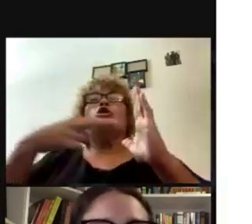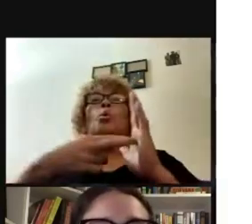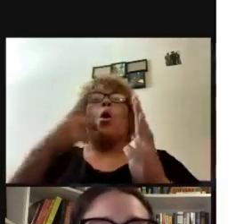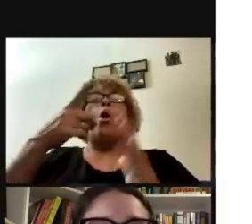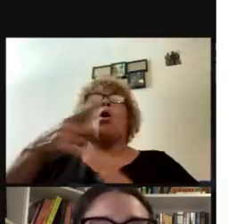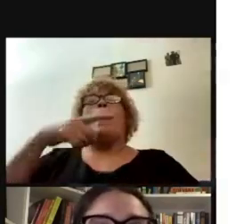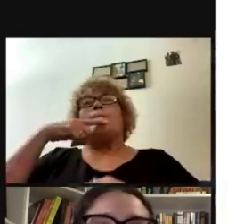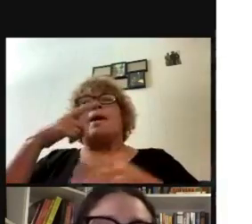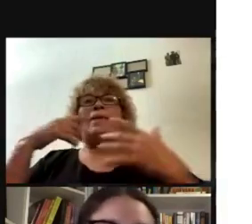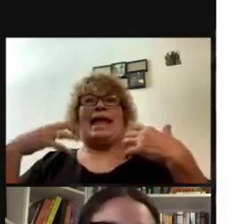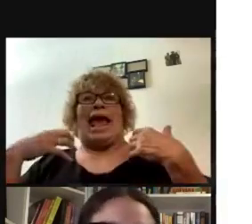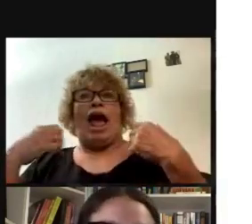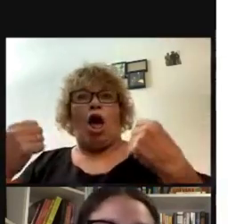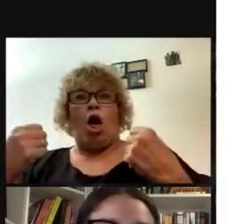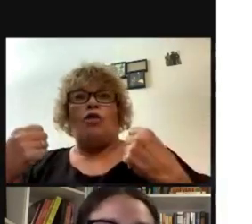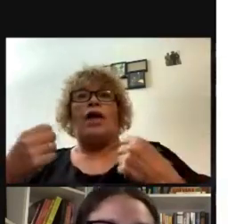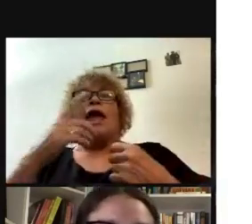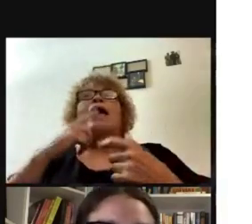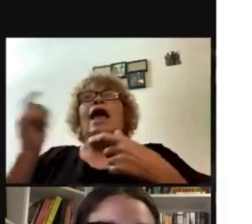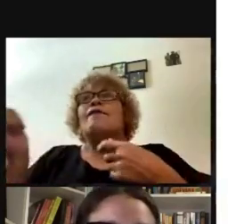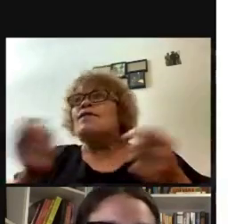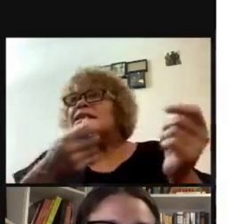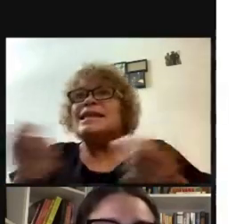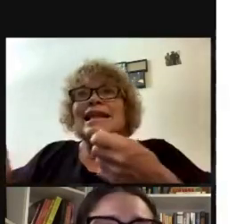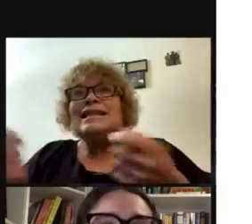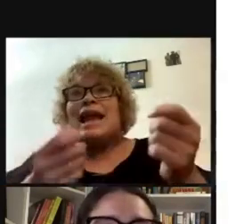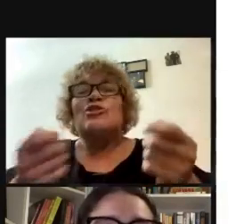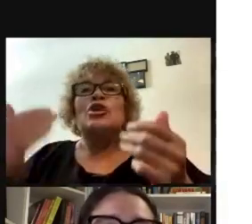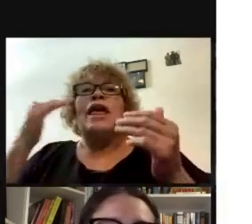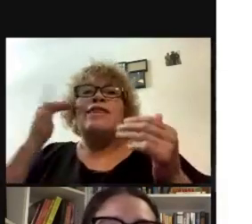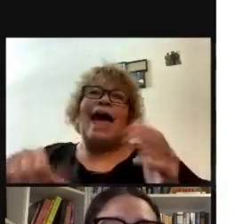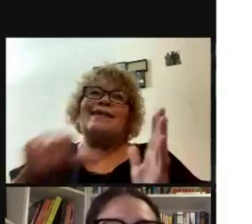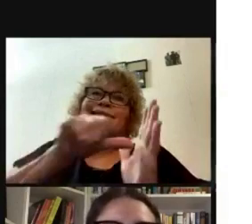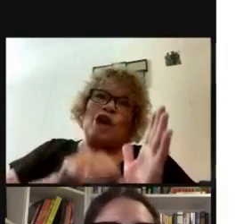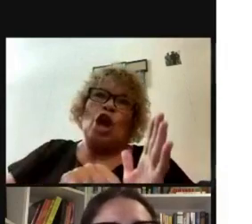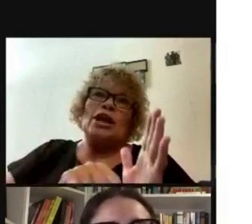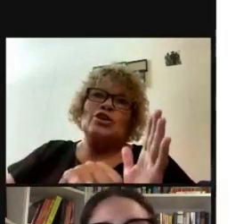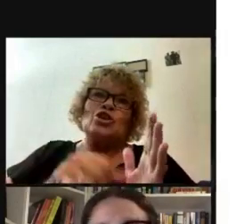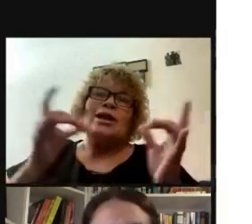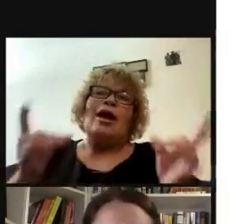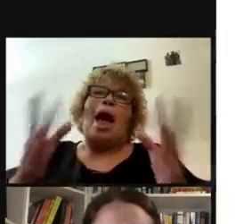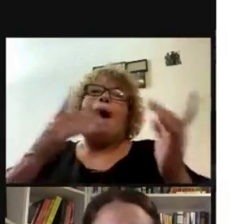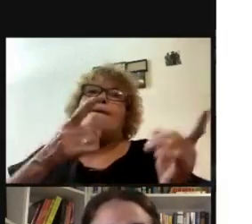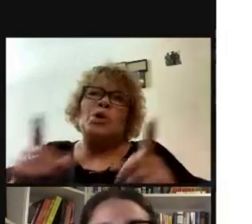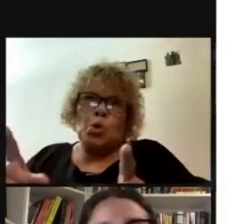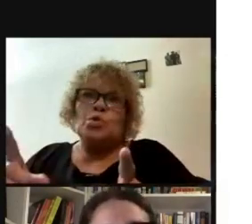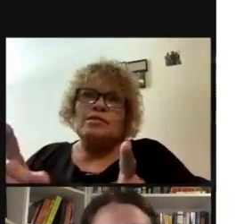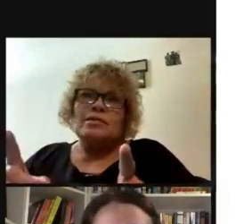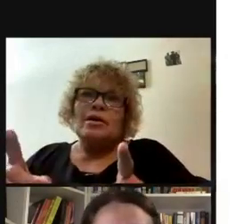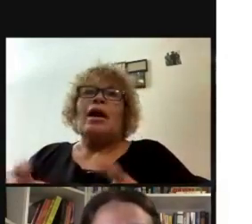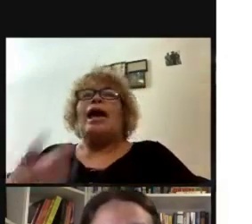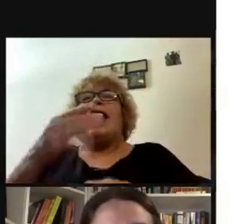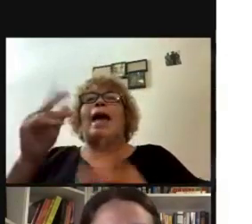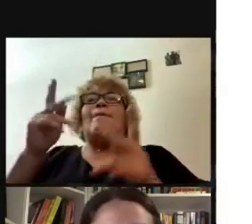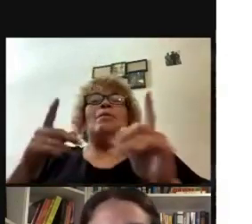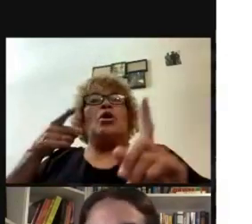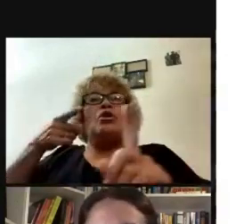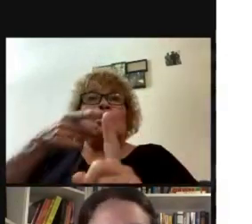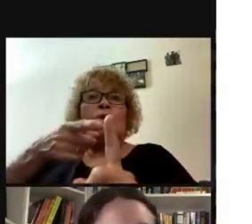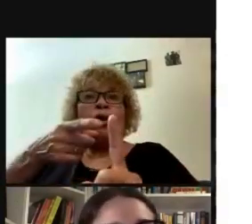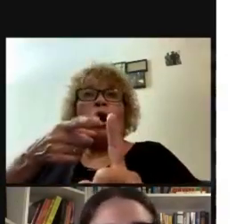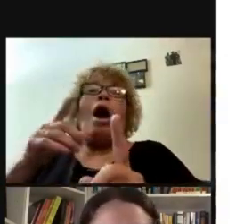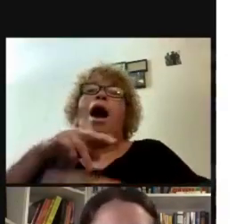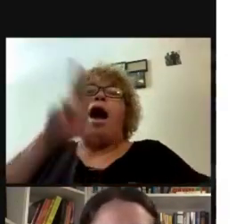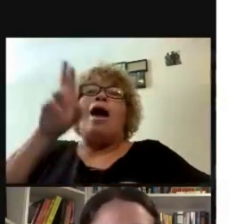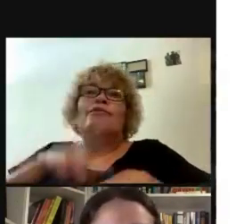health officials played in facilitating sterilization abuse, and also the ways that people who were targeted for forced